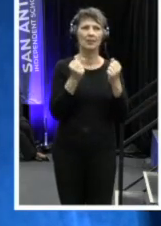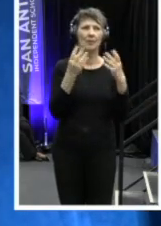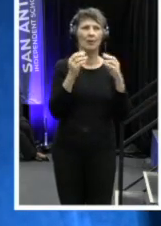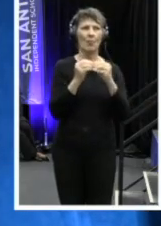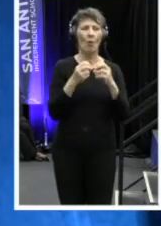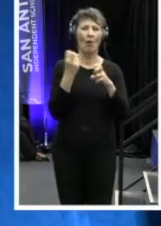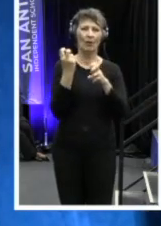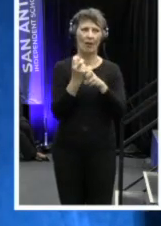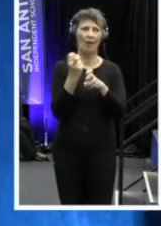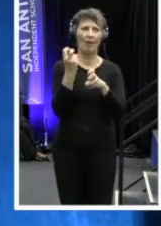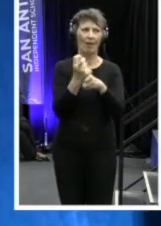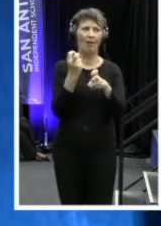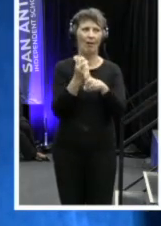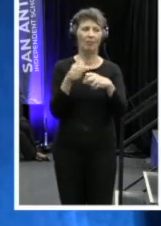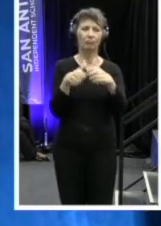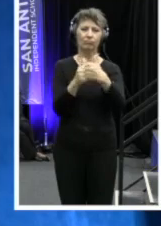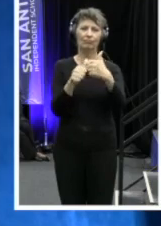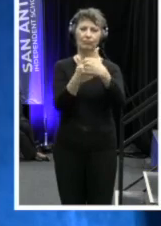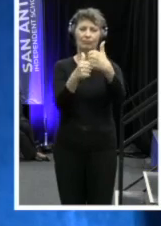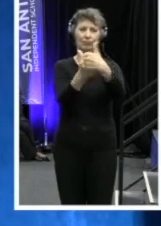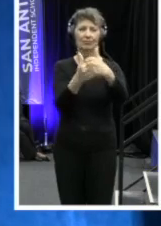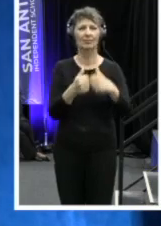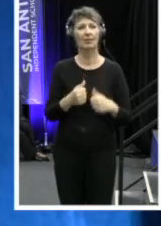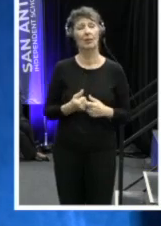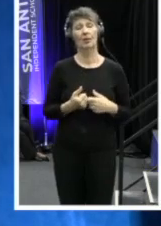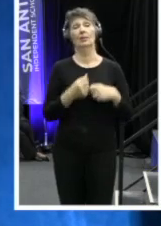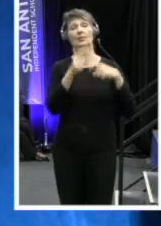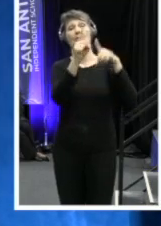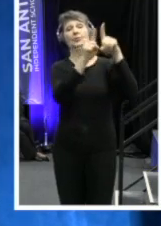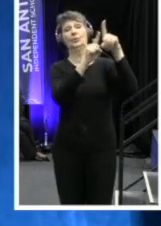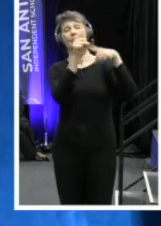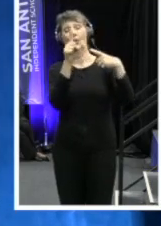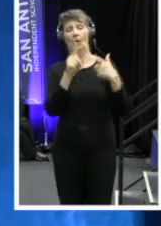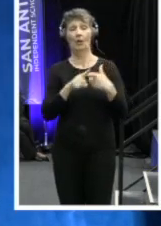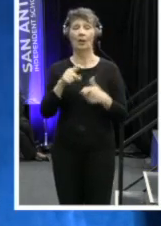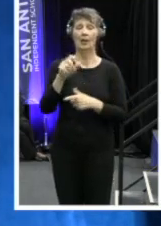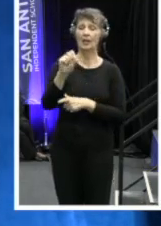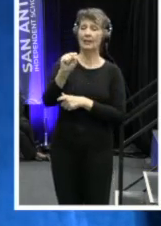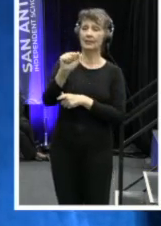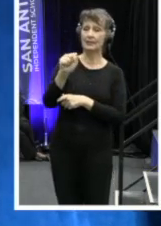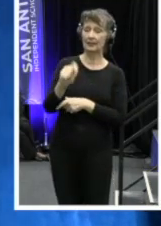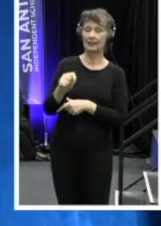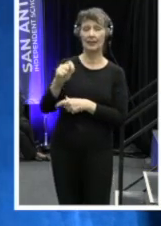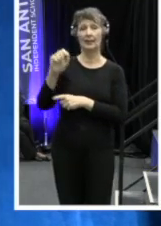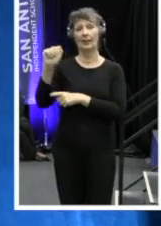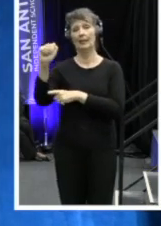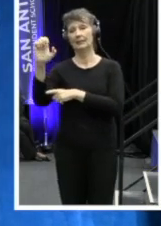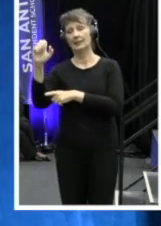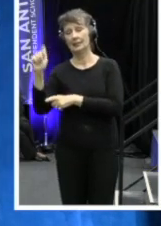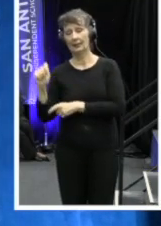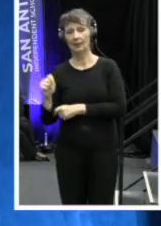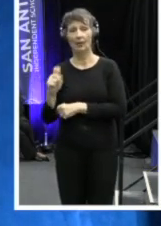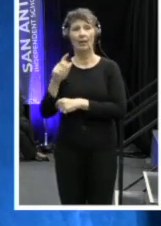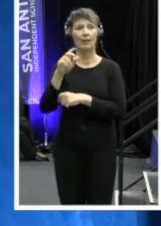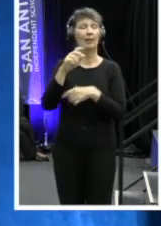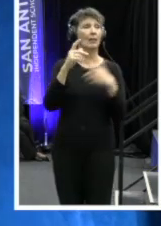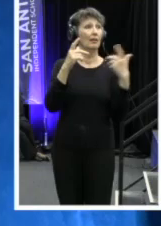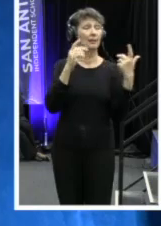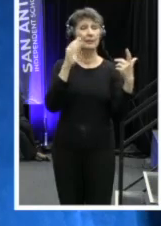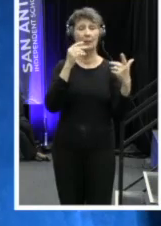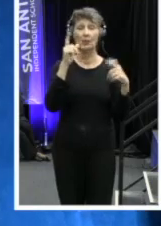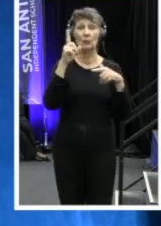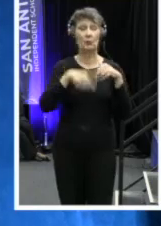together. Star tests, SATs, ACTs, the FAFSA fiasco, seemingly